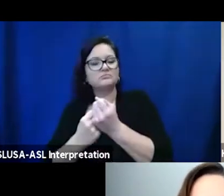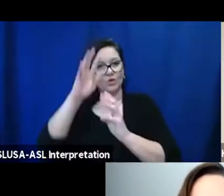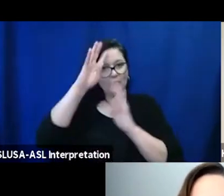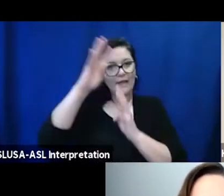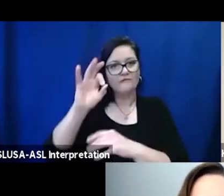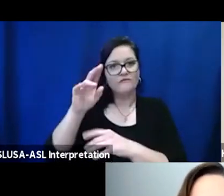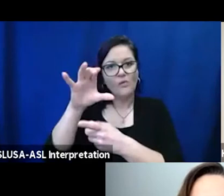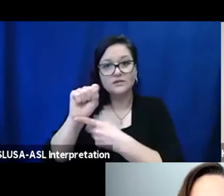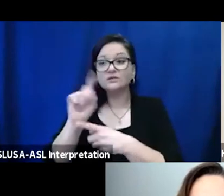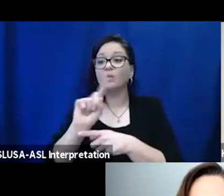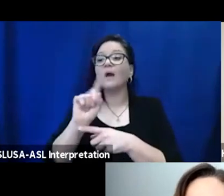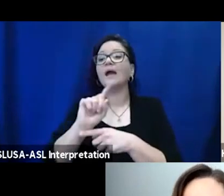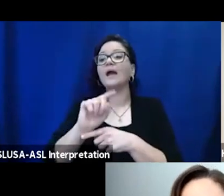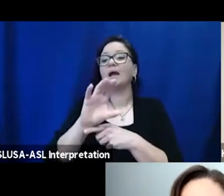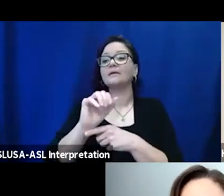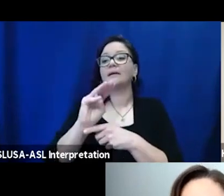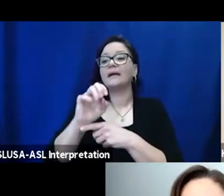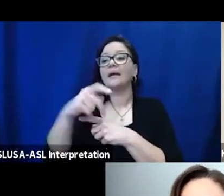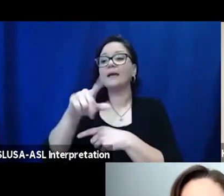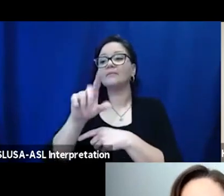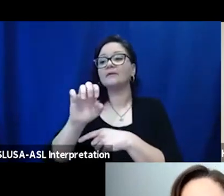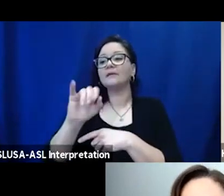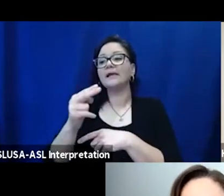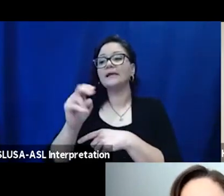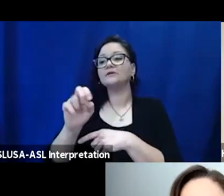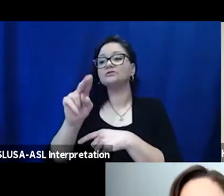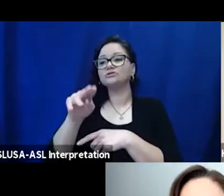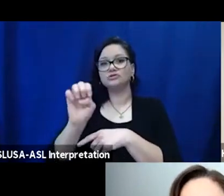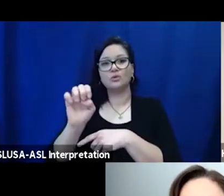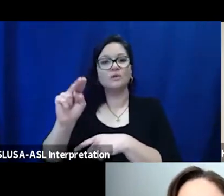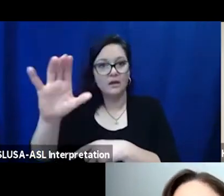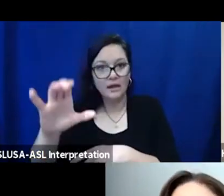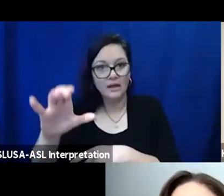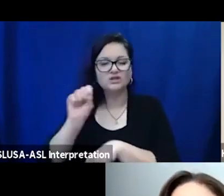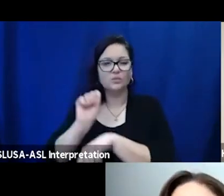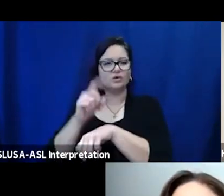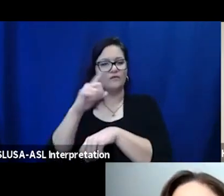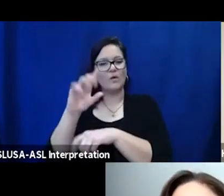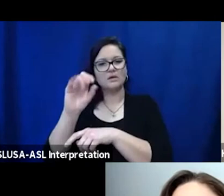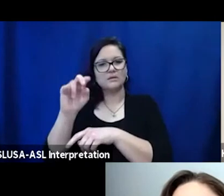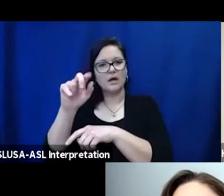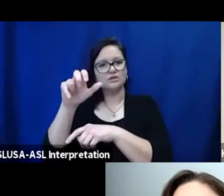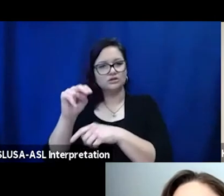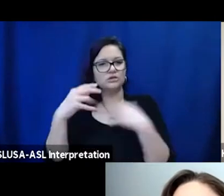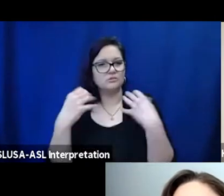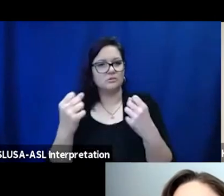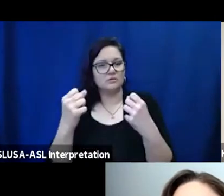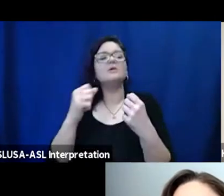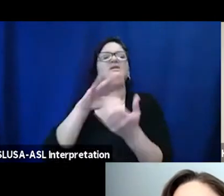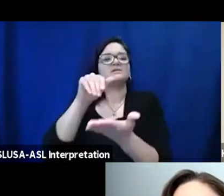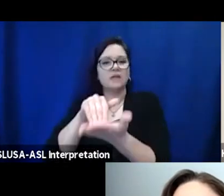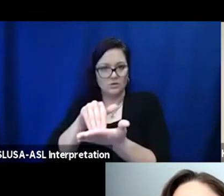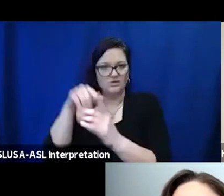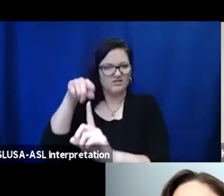in Camp Lejeune, North Carolina. Danielle works out of the Intrepid Spirit Concussion Recovery Center on Naval Medical Center, Camp